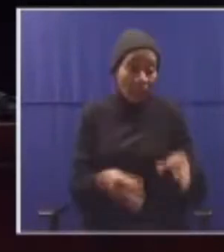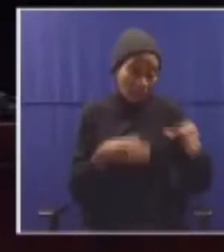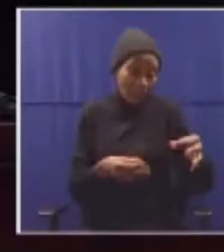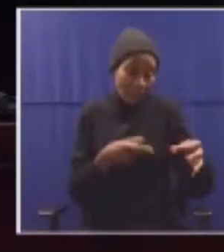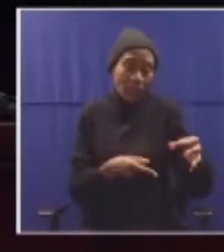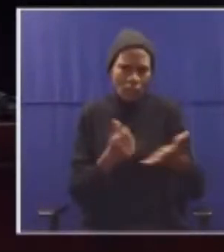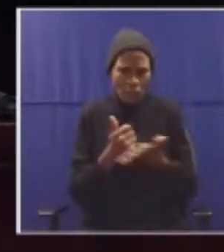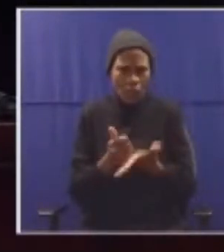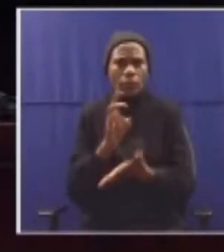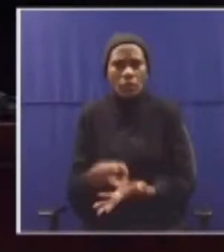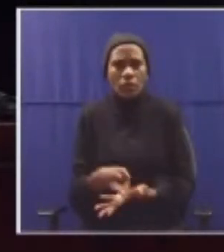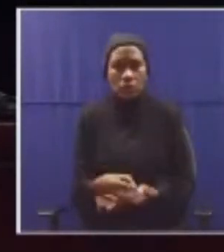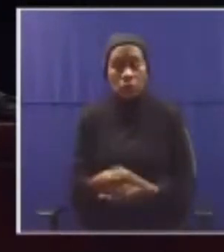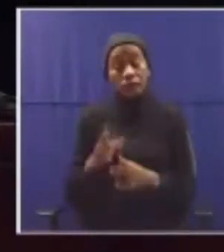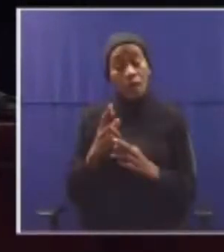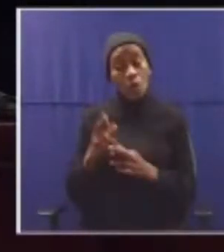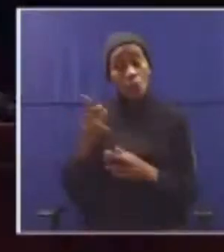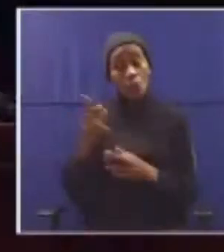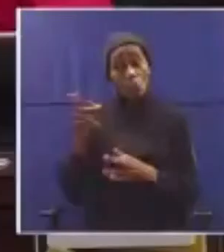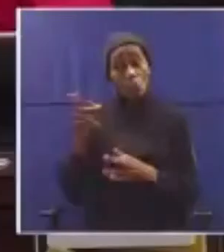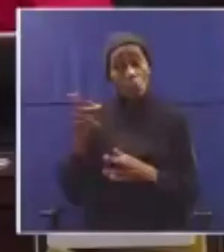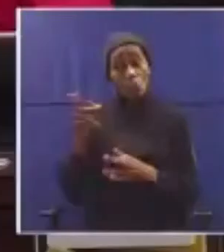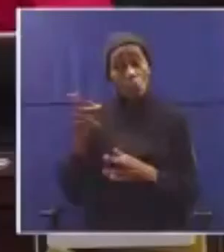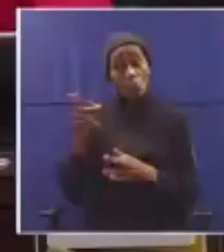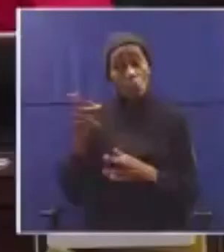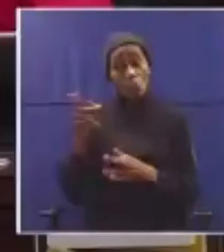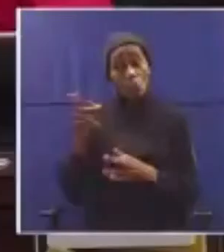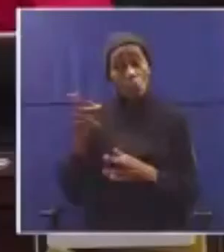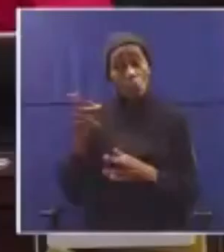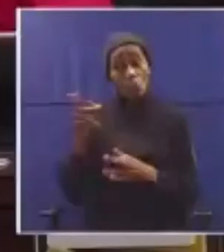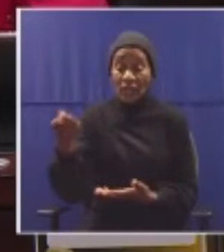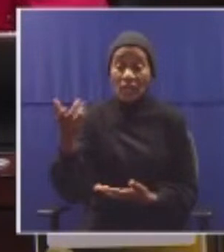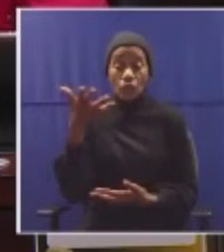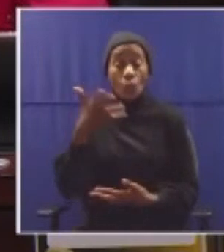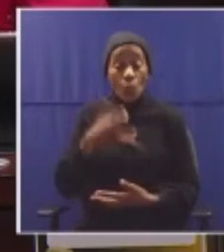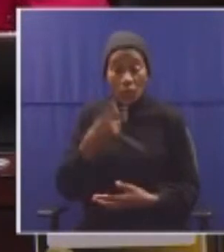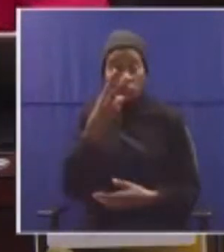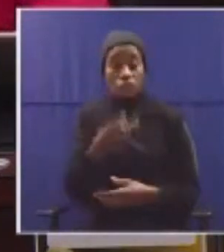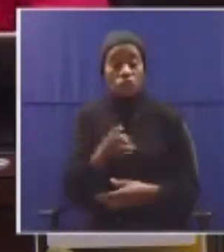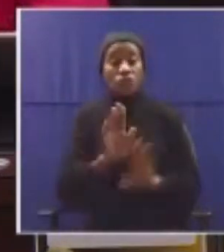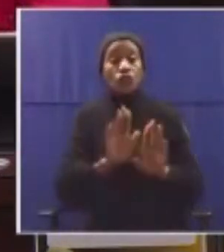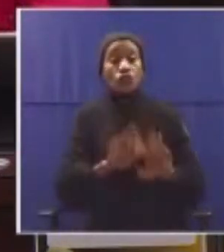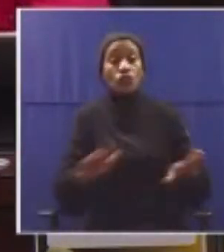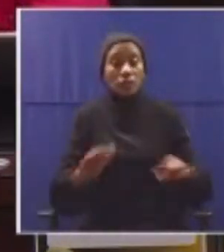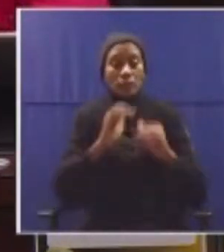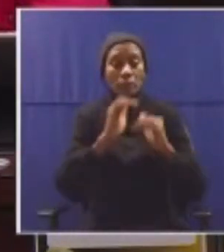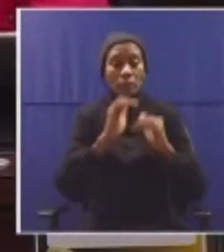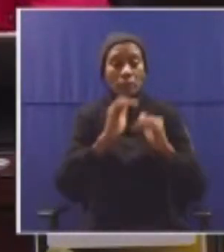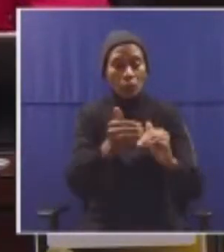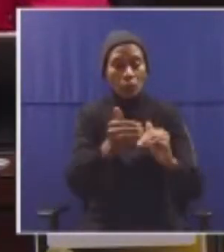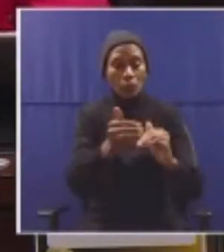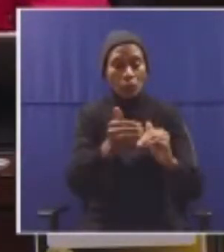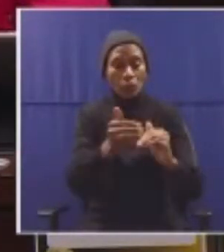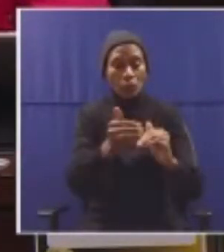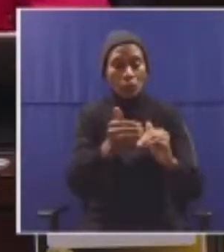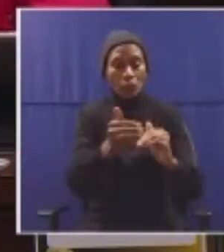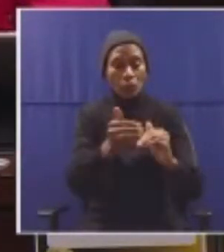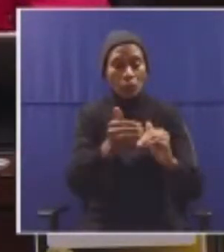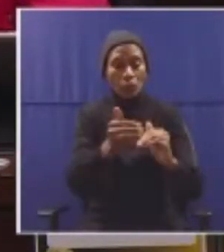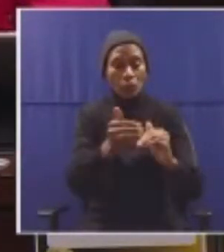input in that regard. You want to see children protected? We're waiting for your input. Thank you very